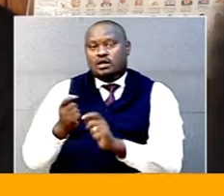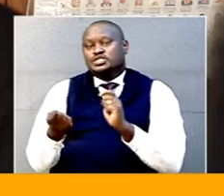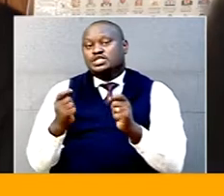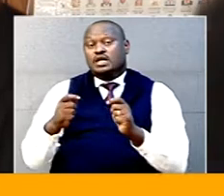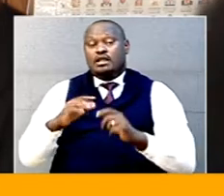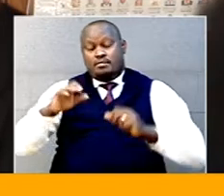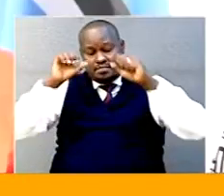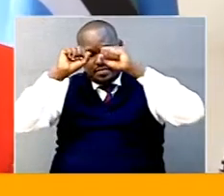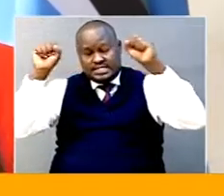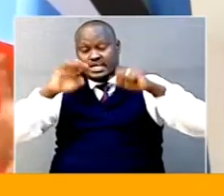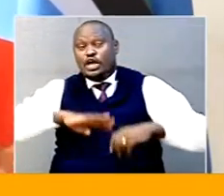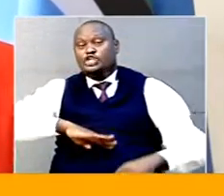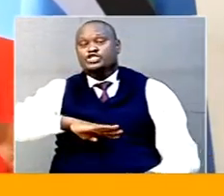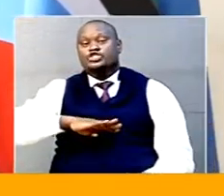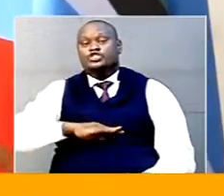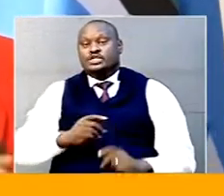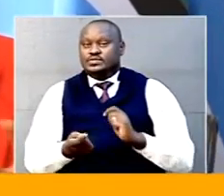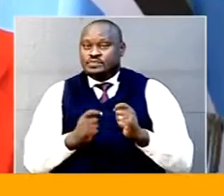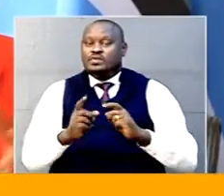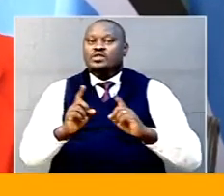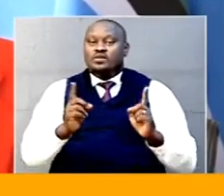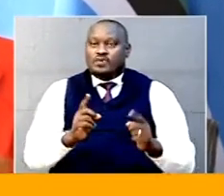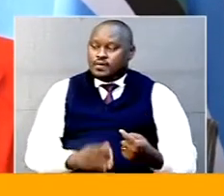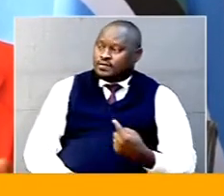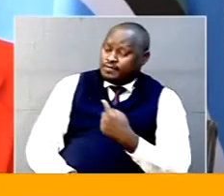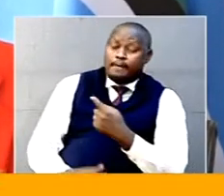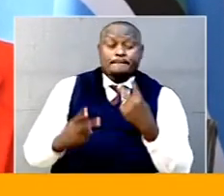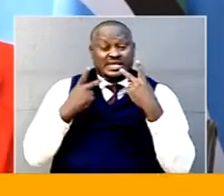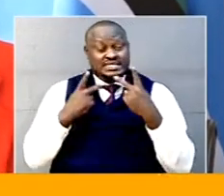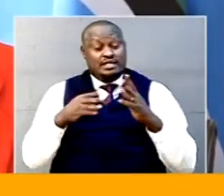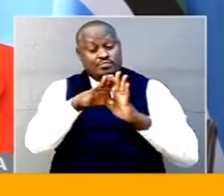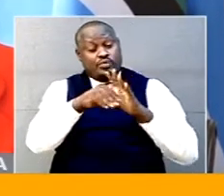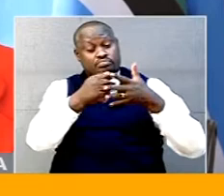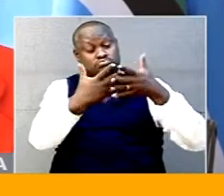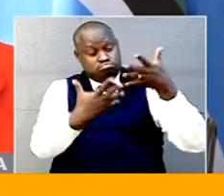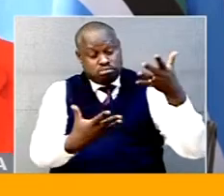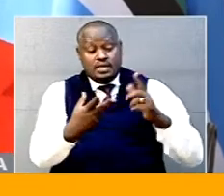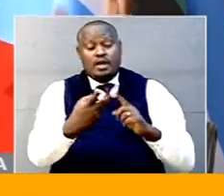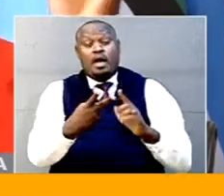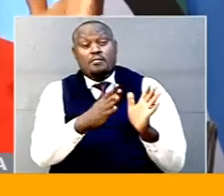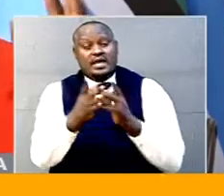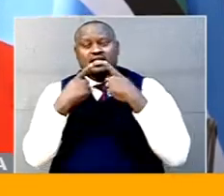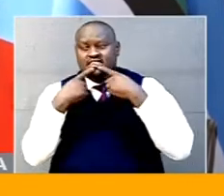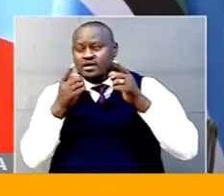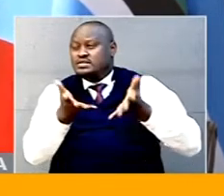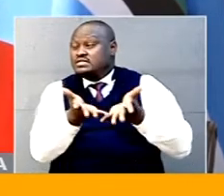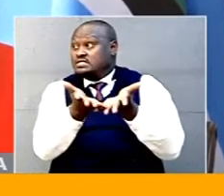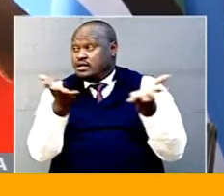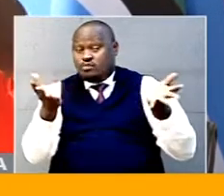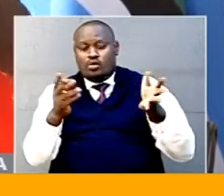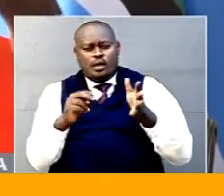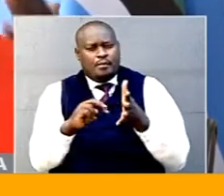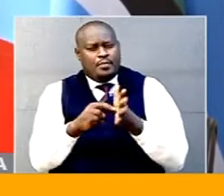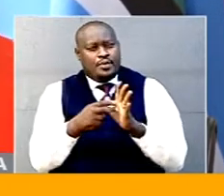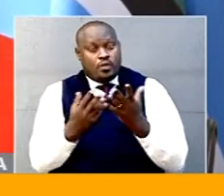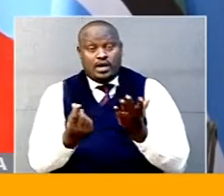presidential age limit. All the rallies we've been, and there are so many other activities we are going to announce. So across the board, across